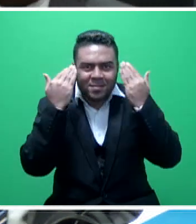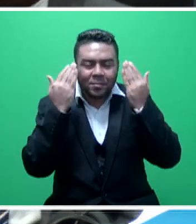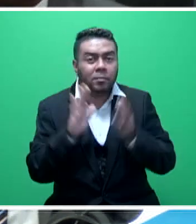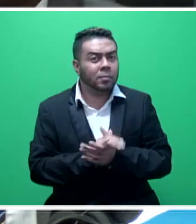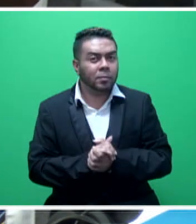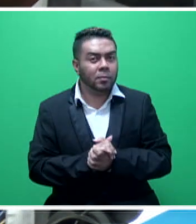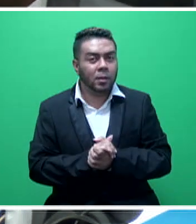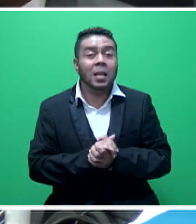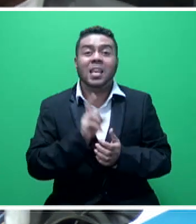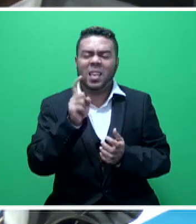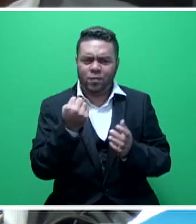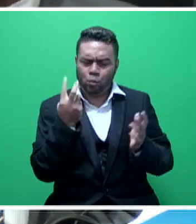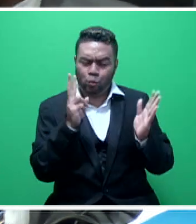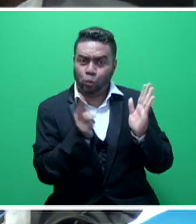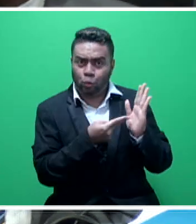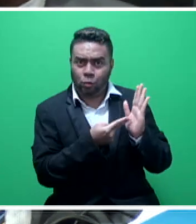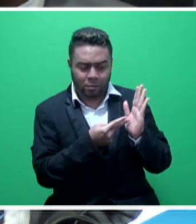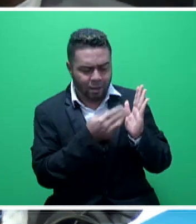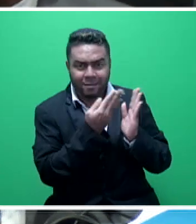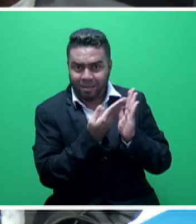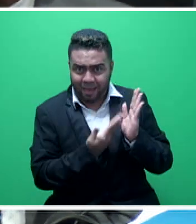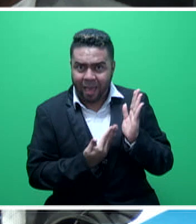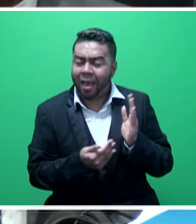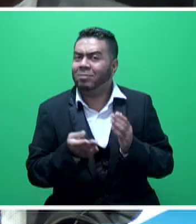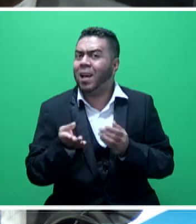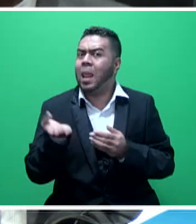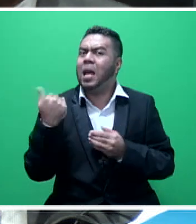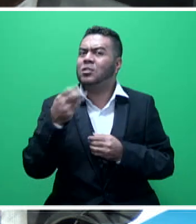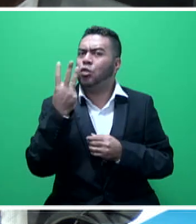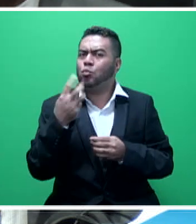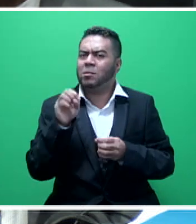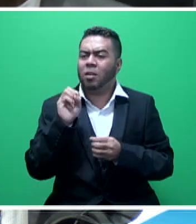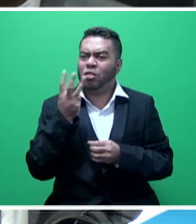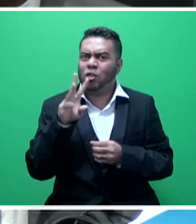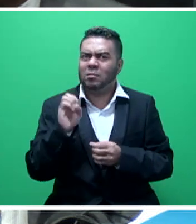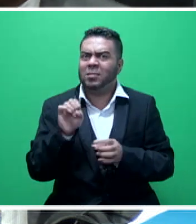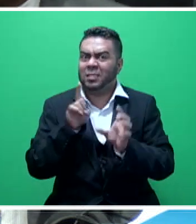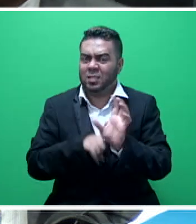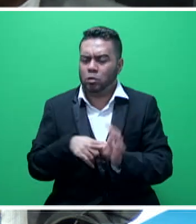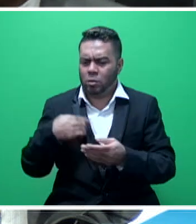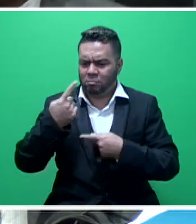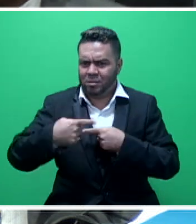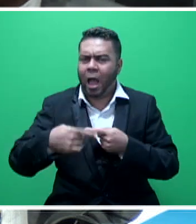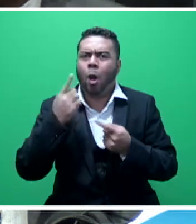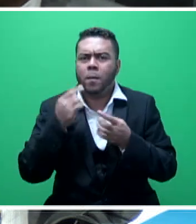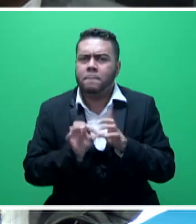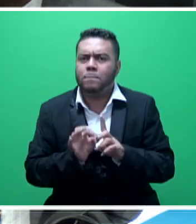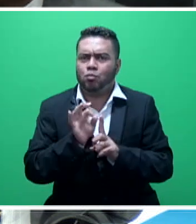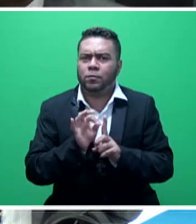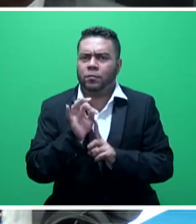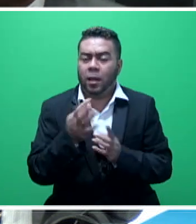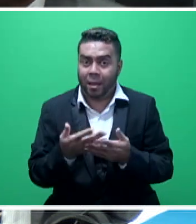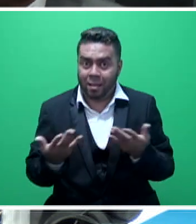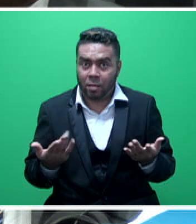if we look at the last 3 decades, and if we look at how we have been continuing to improve, and then recently within